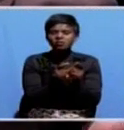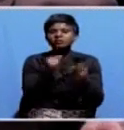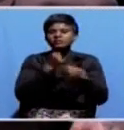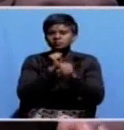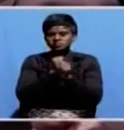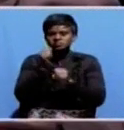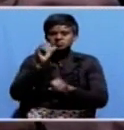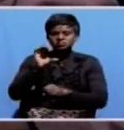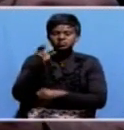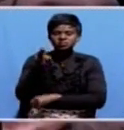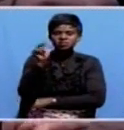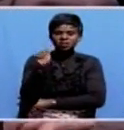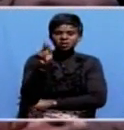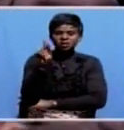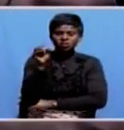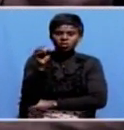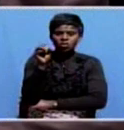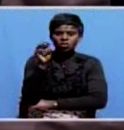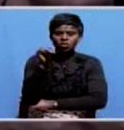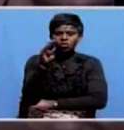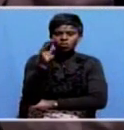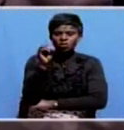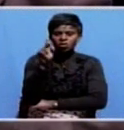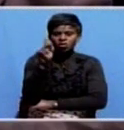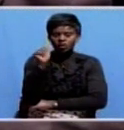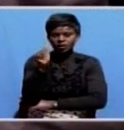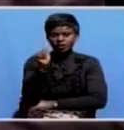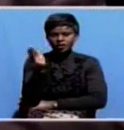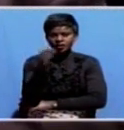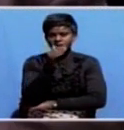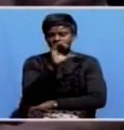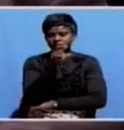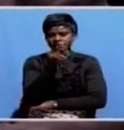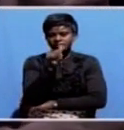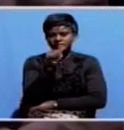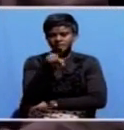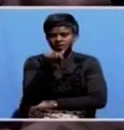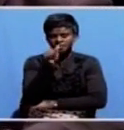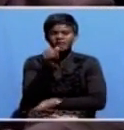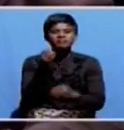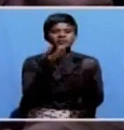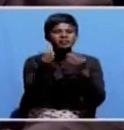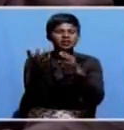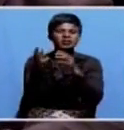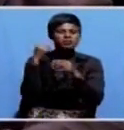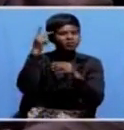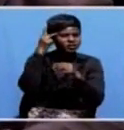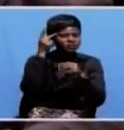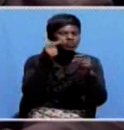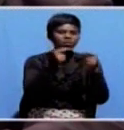those days, the Chakas, and all sorts of parties were